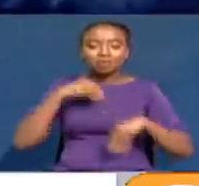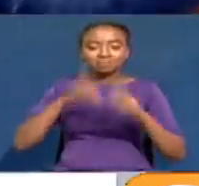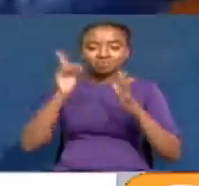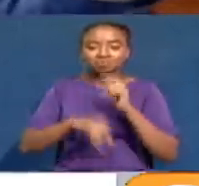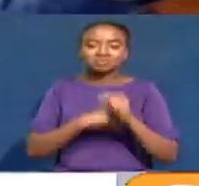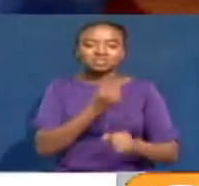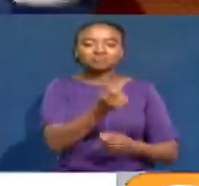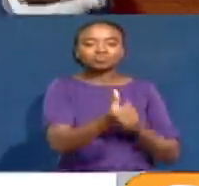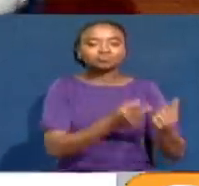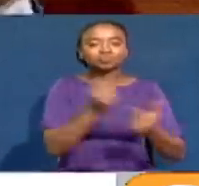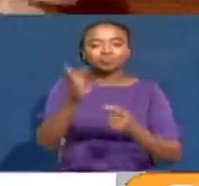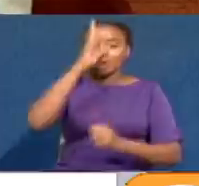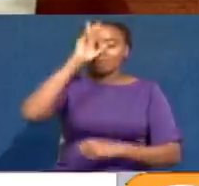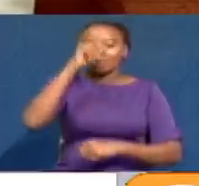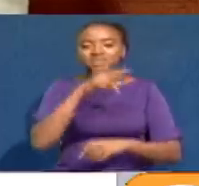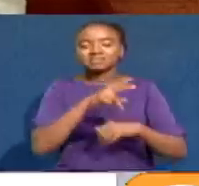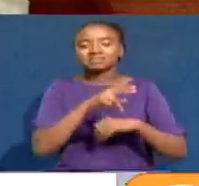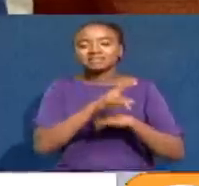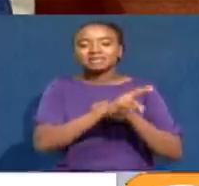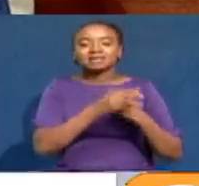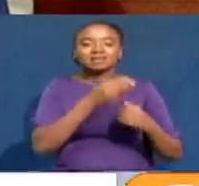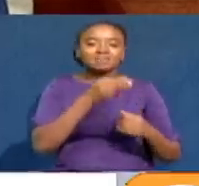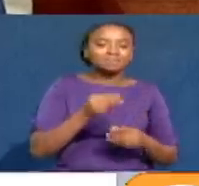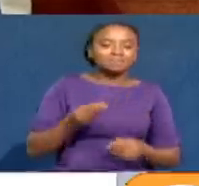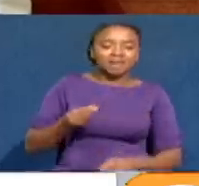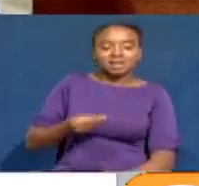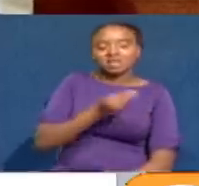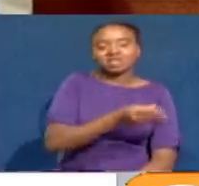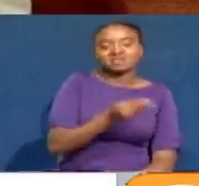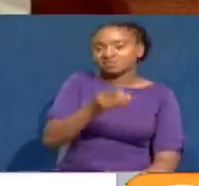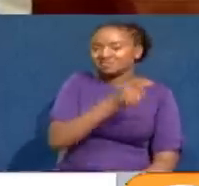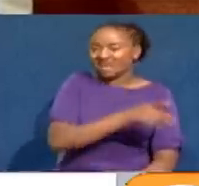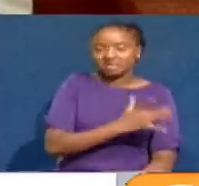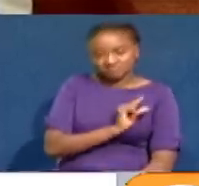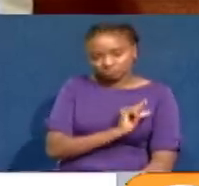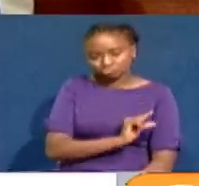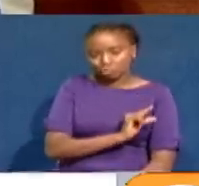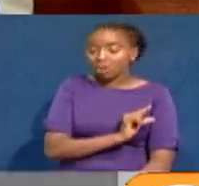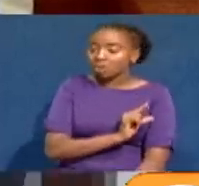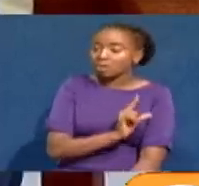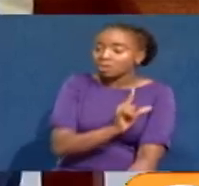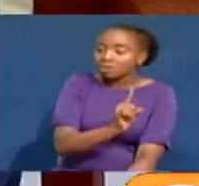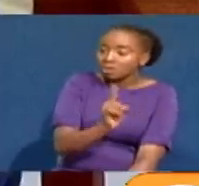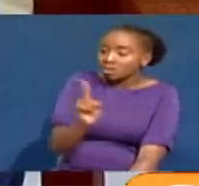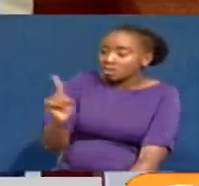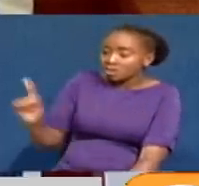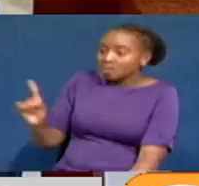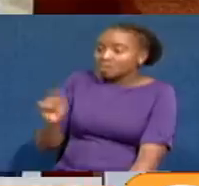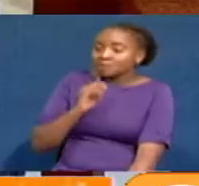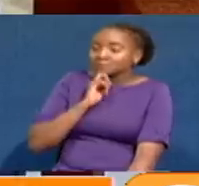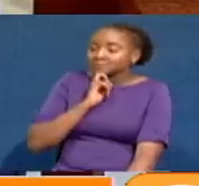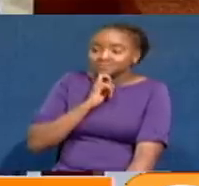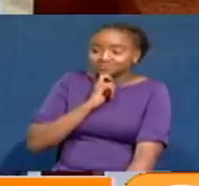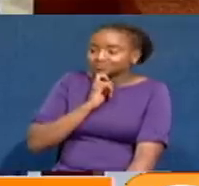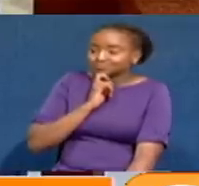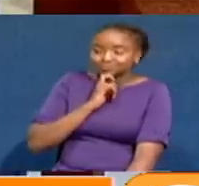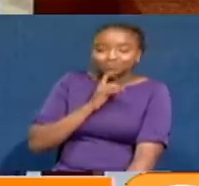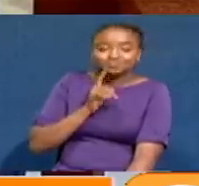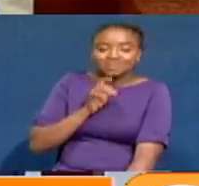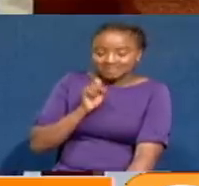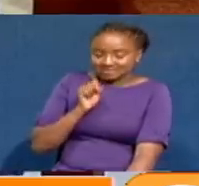ya polisi kuchukua shirigi kwa huyu na ama kwa yule. What has actually struggled our economy is something called